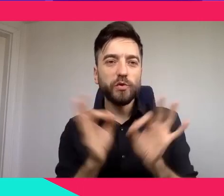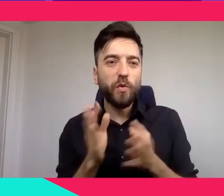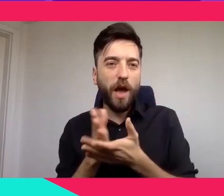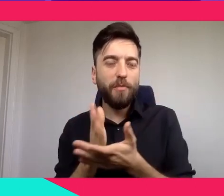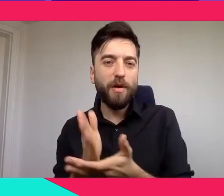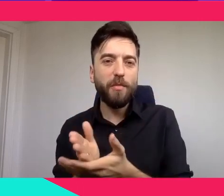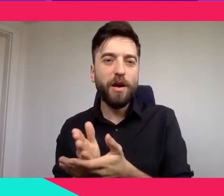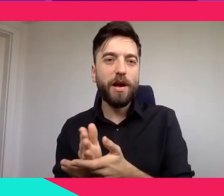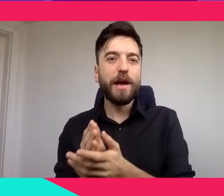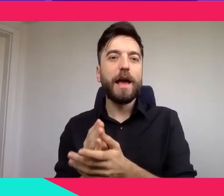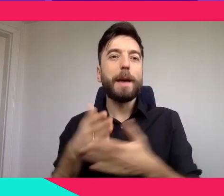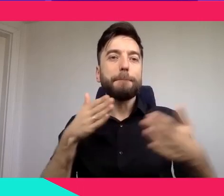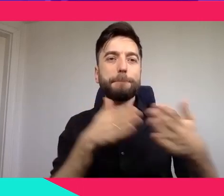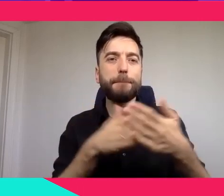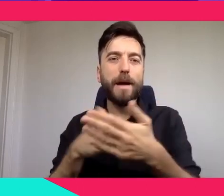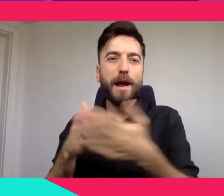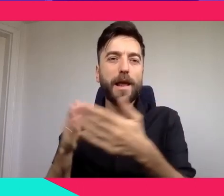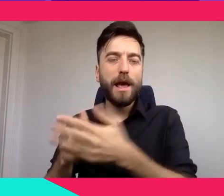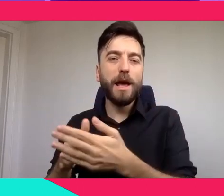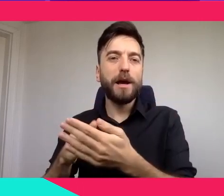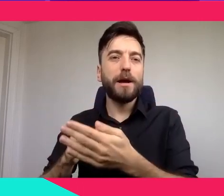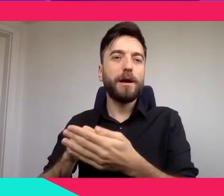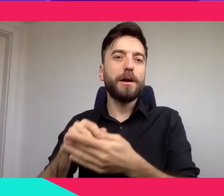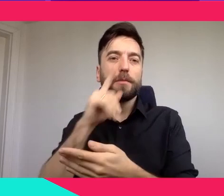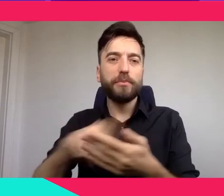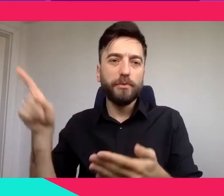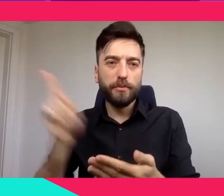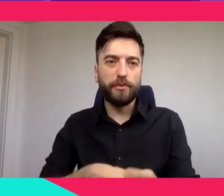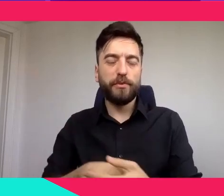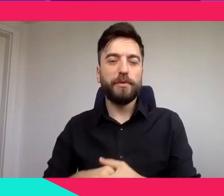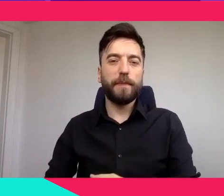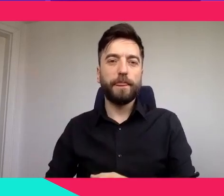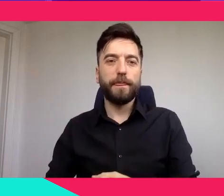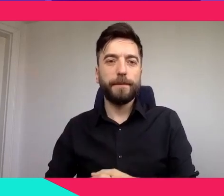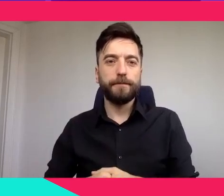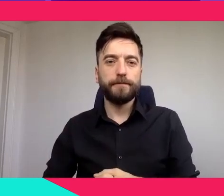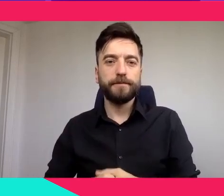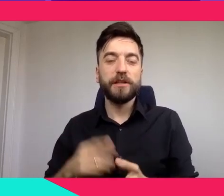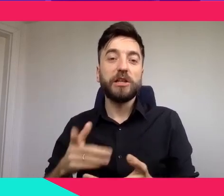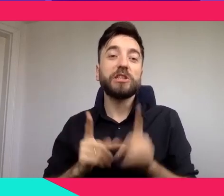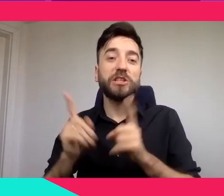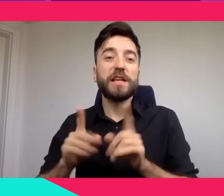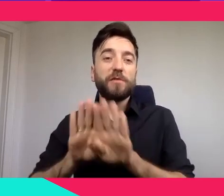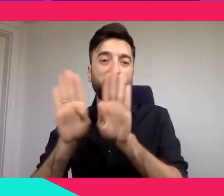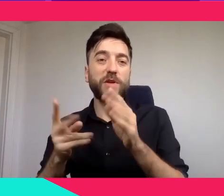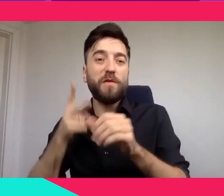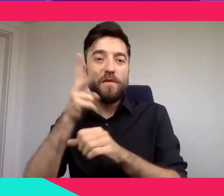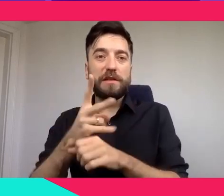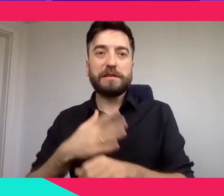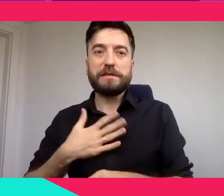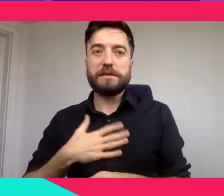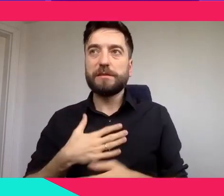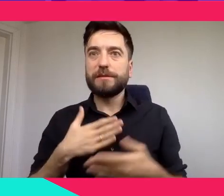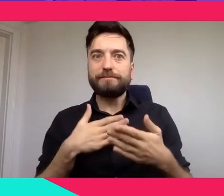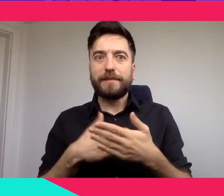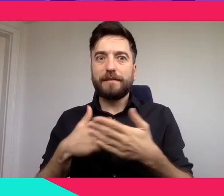with museums, that they feel that they have to know certain things in advance. They